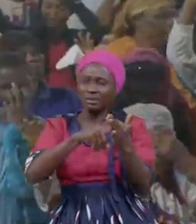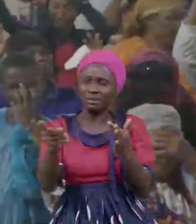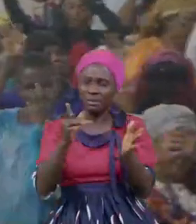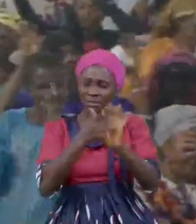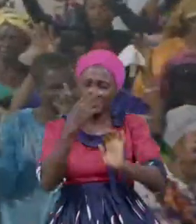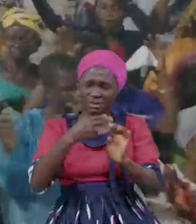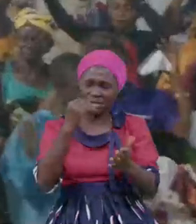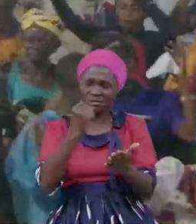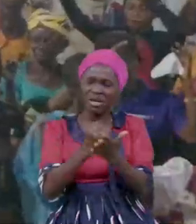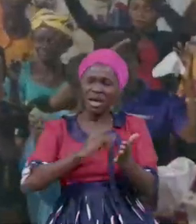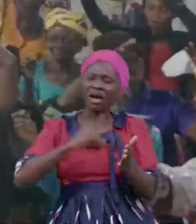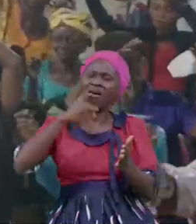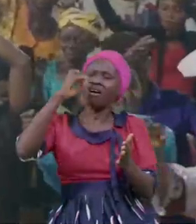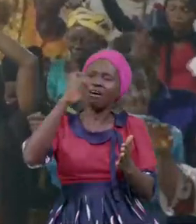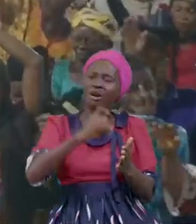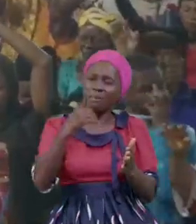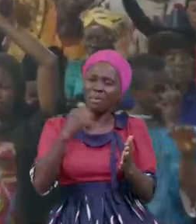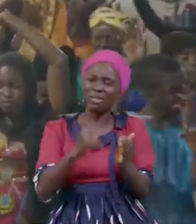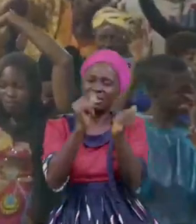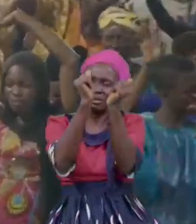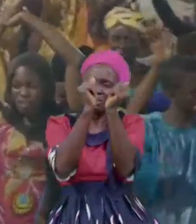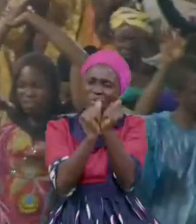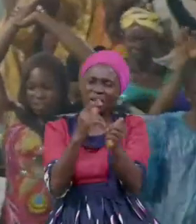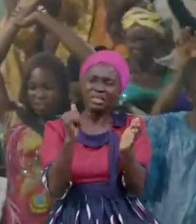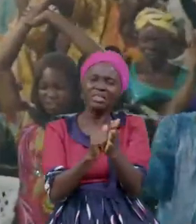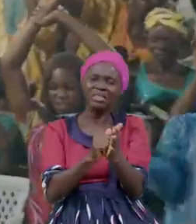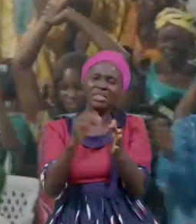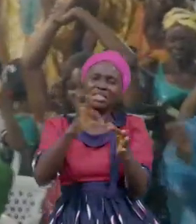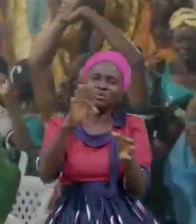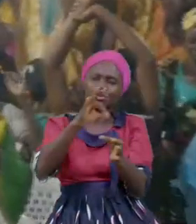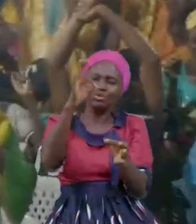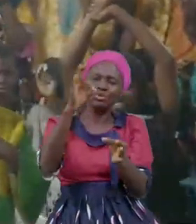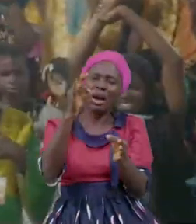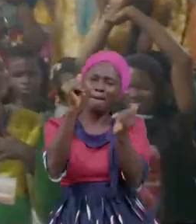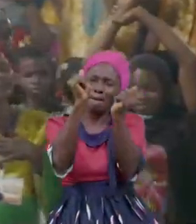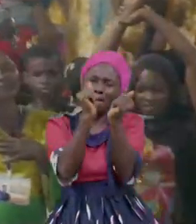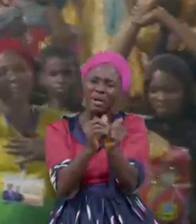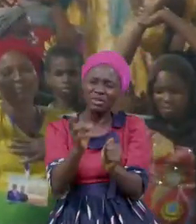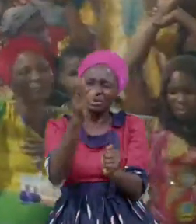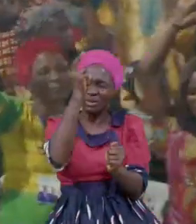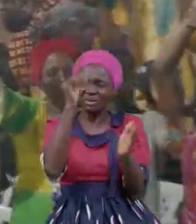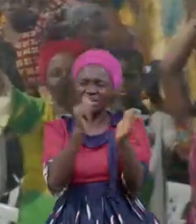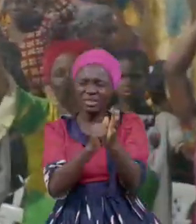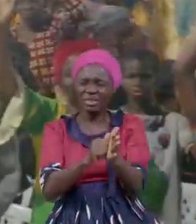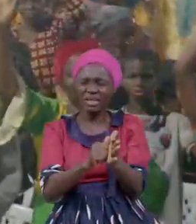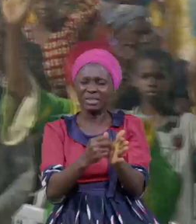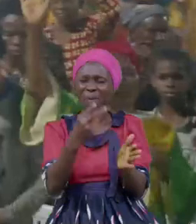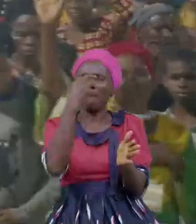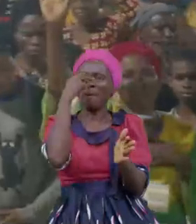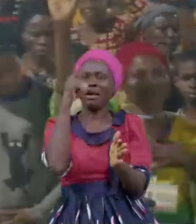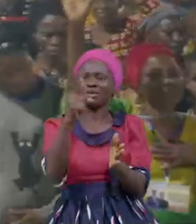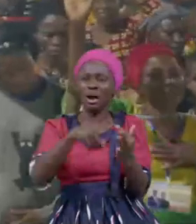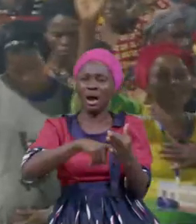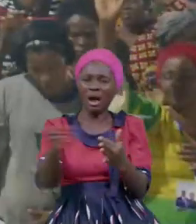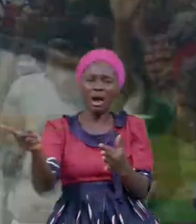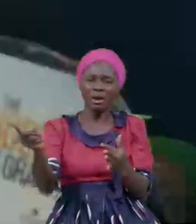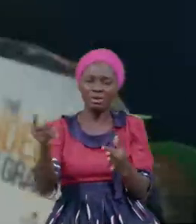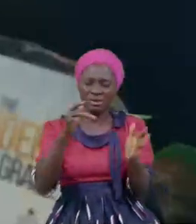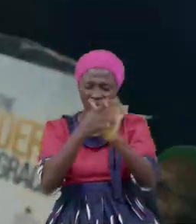the bandage, invisible bandage of the devil that blindfolds you, come out in